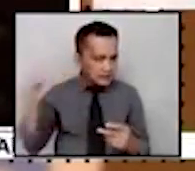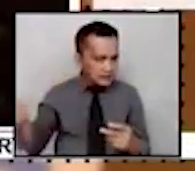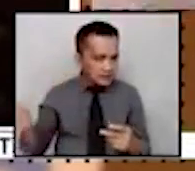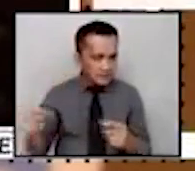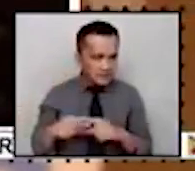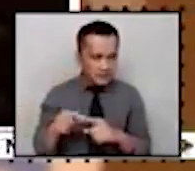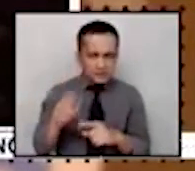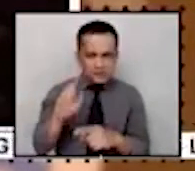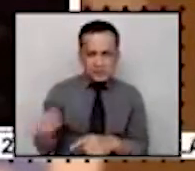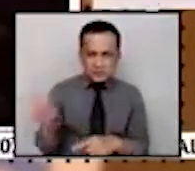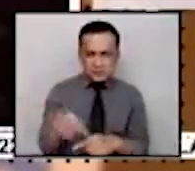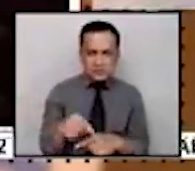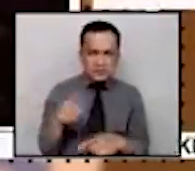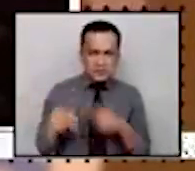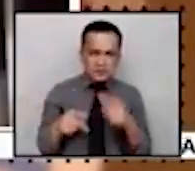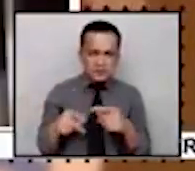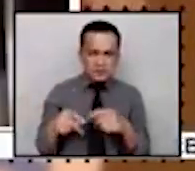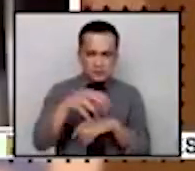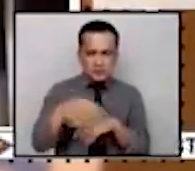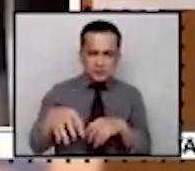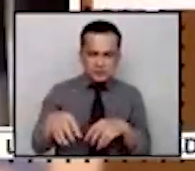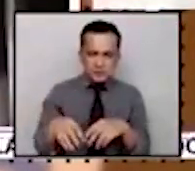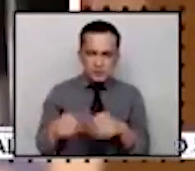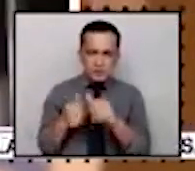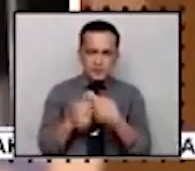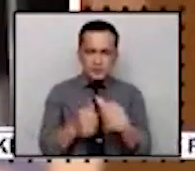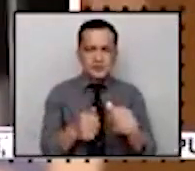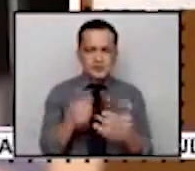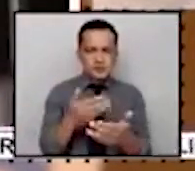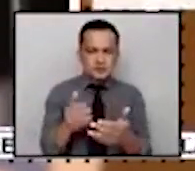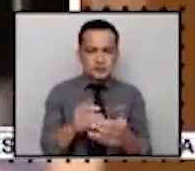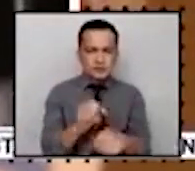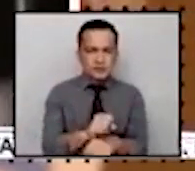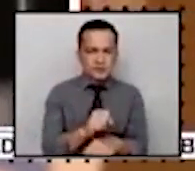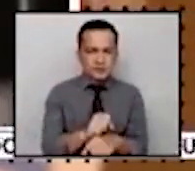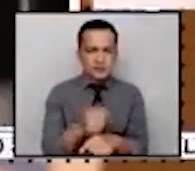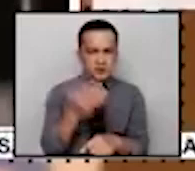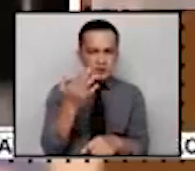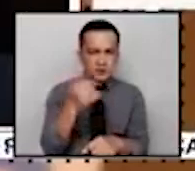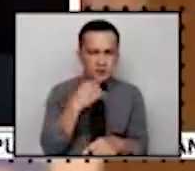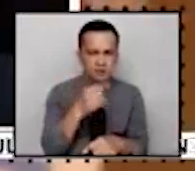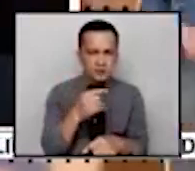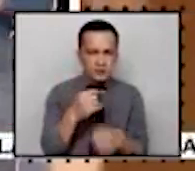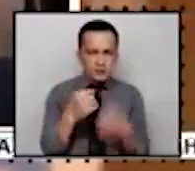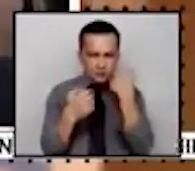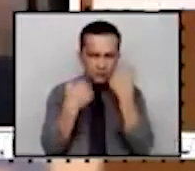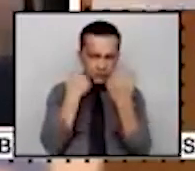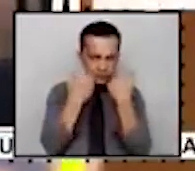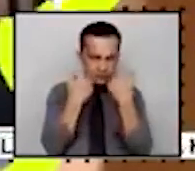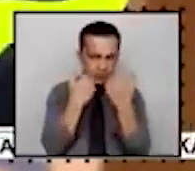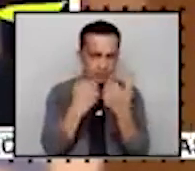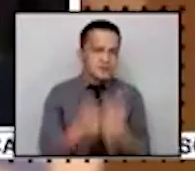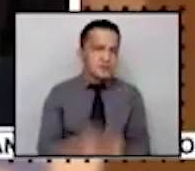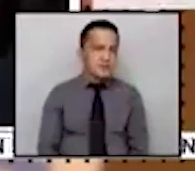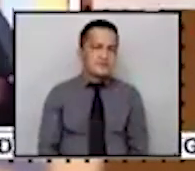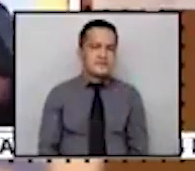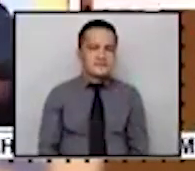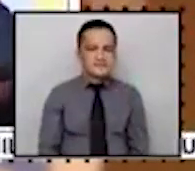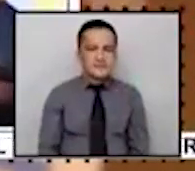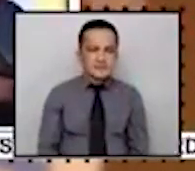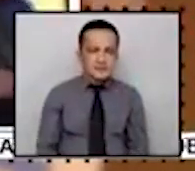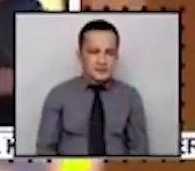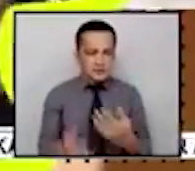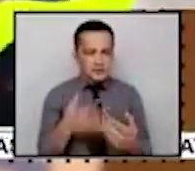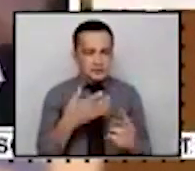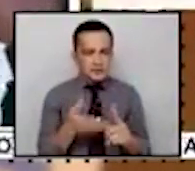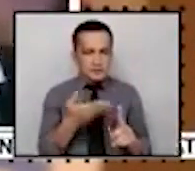around her from pursuing her music career dahil sa pagiging mahihain at overweight niya. Despite of playing the supporting